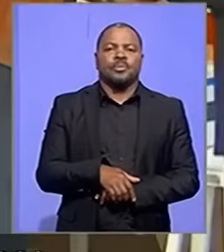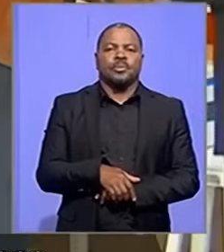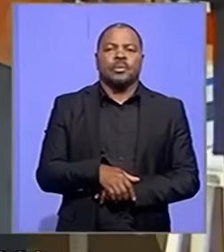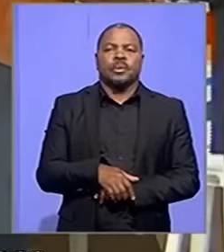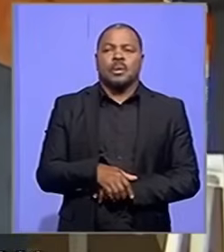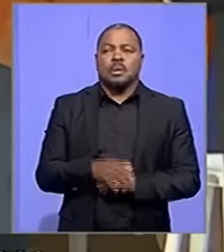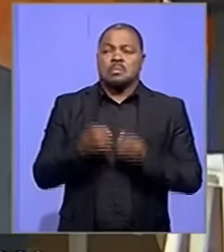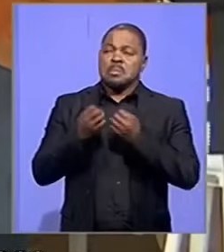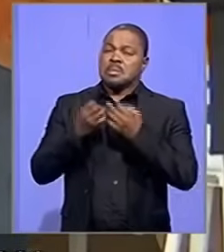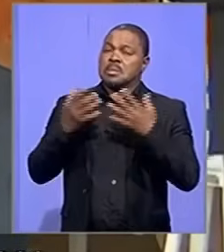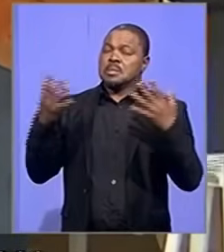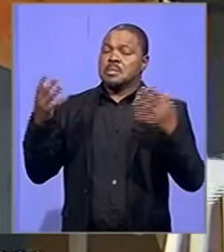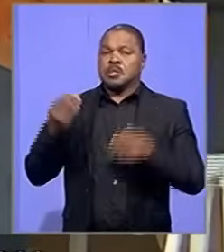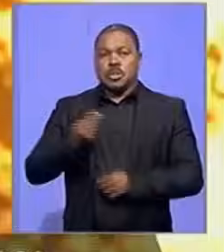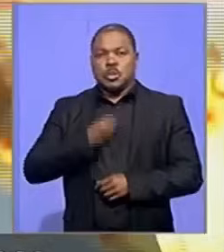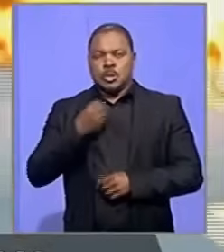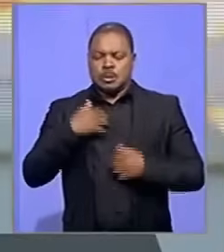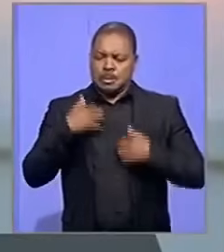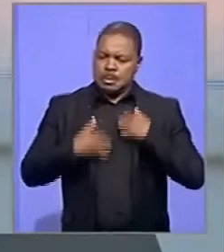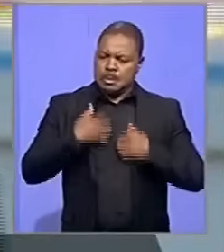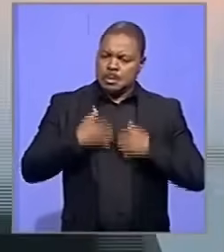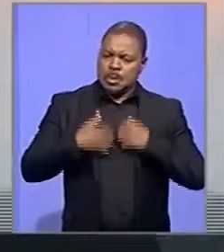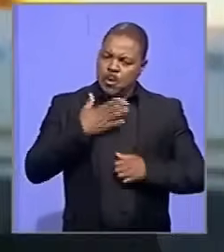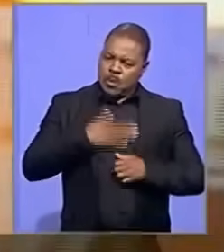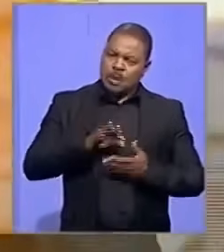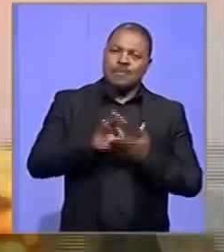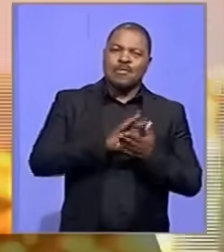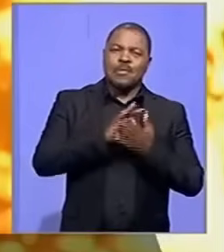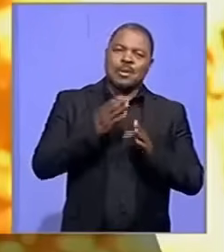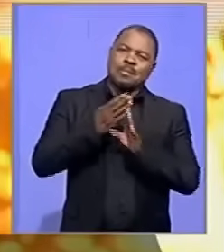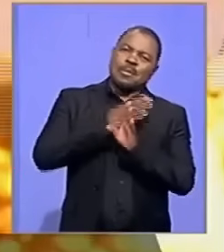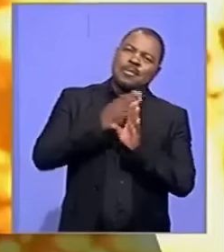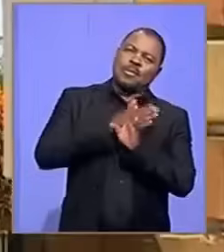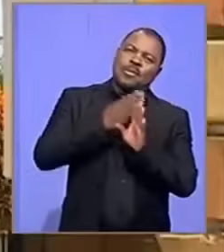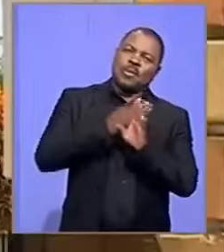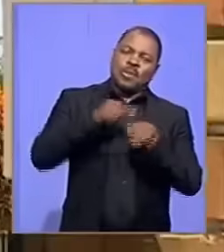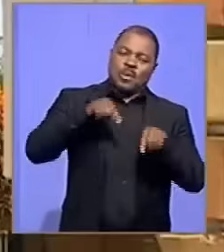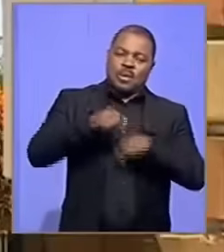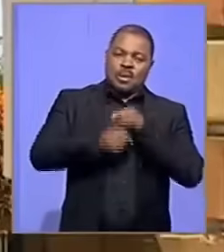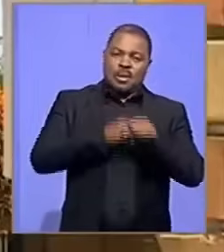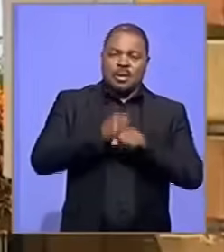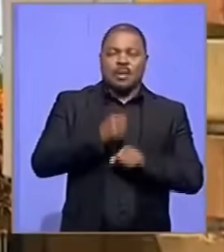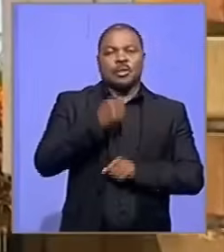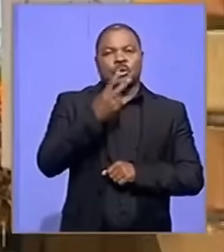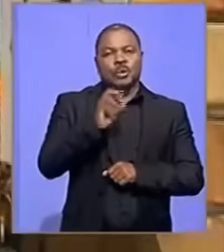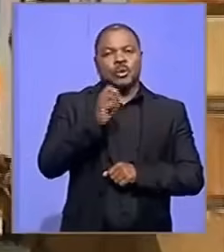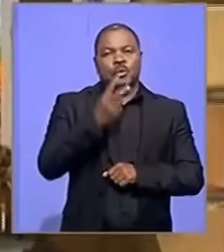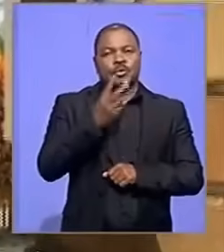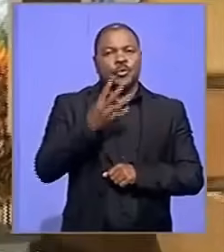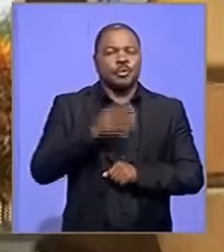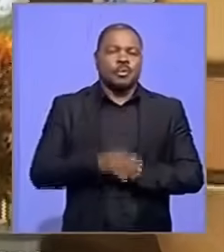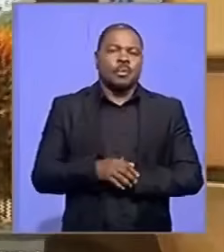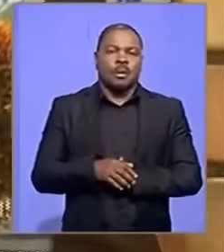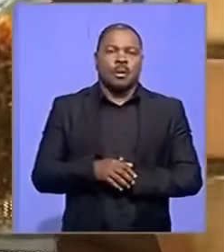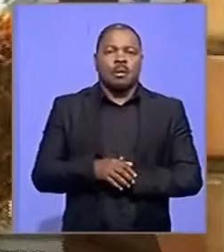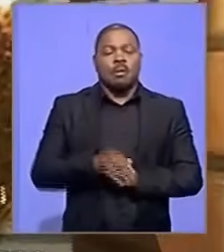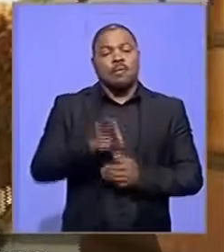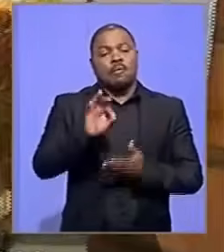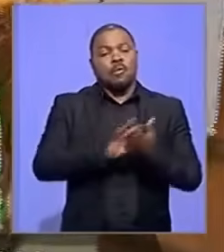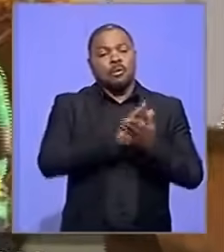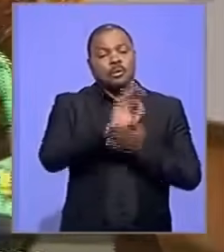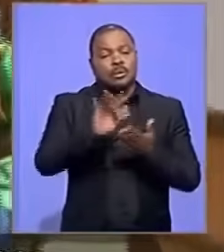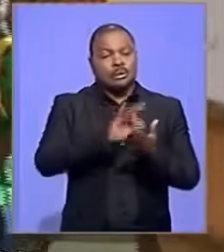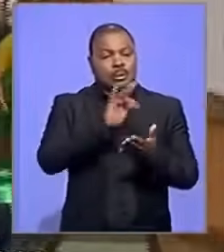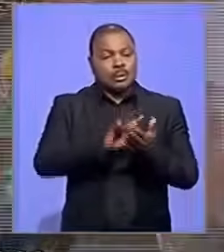Baswa ba bantši ba bontšitše kgahlego e kgolo ya go vouta pele ga dikgetho ka karetšo tša 2024. Ditešhi tša go vouta